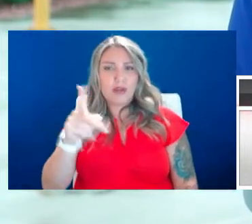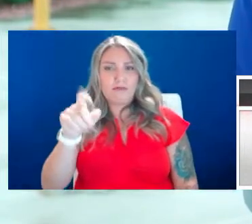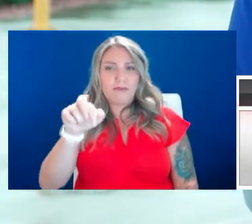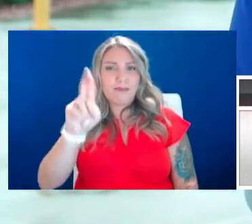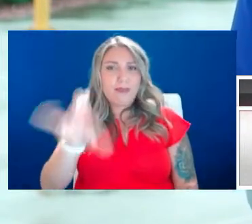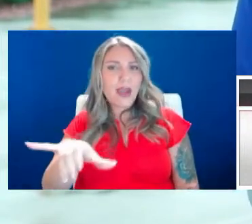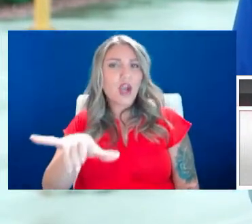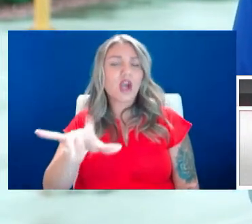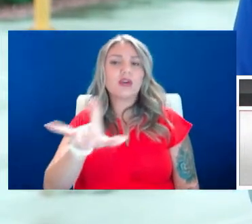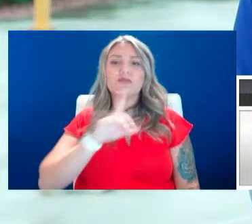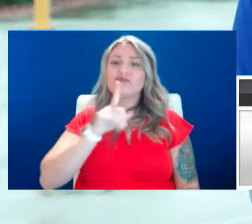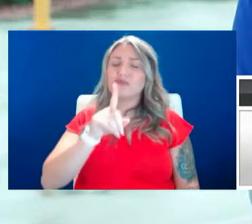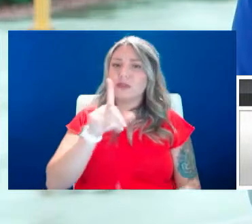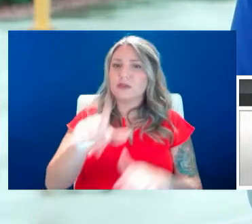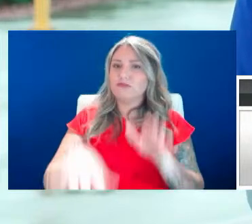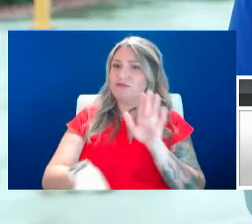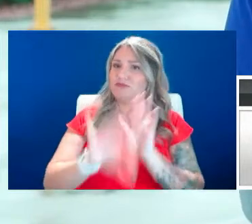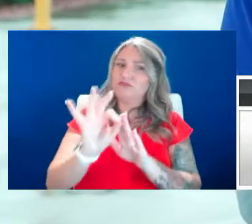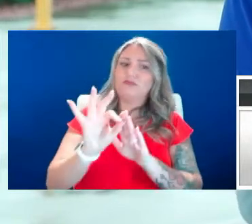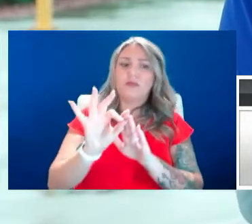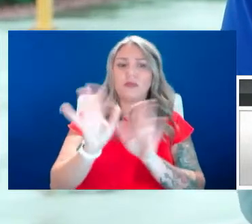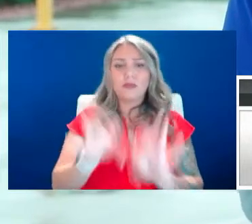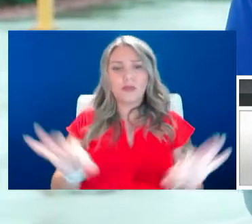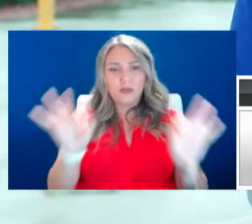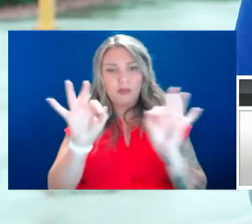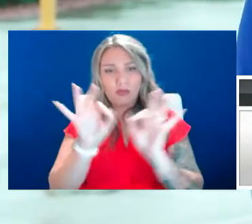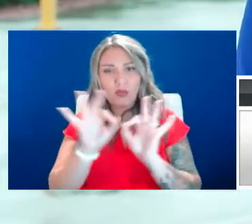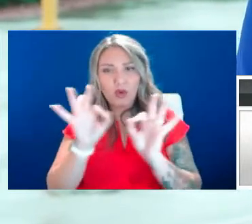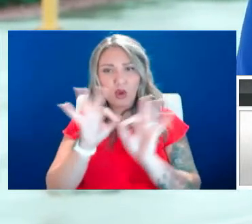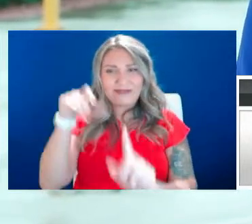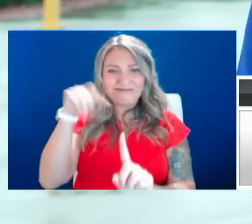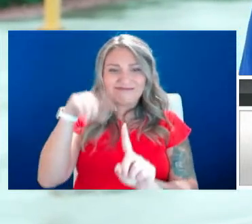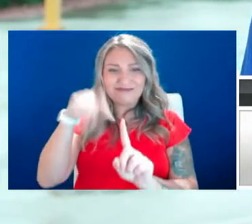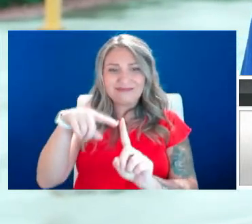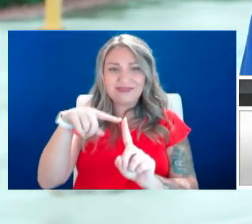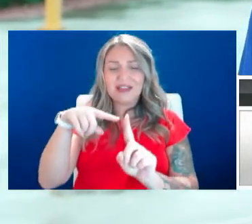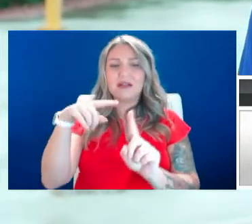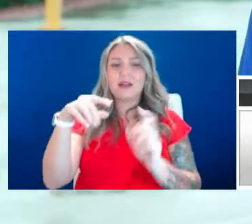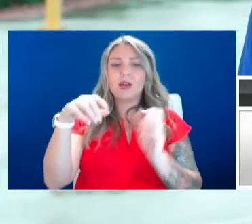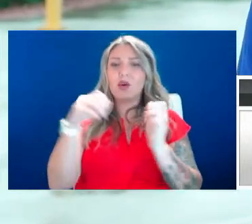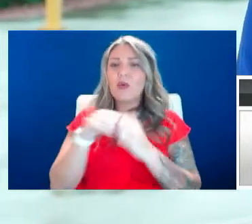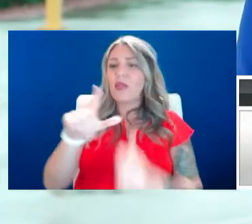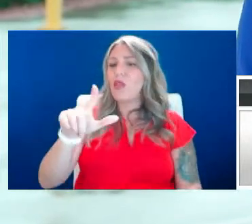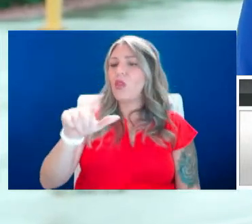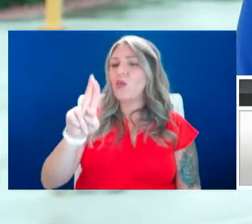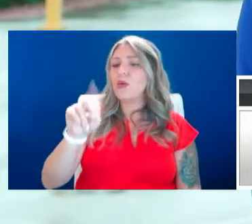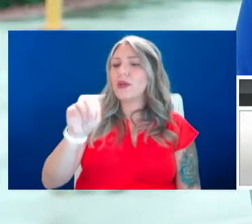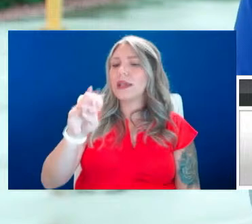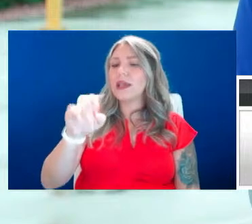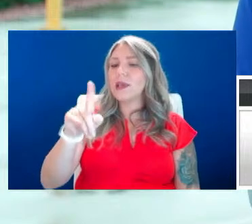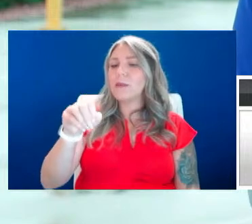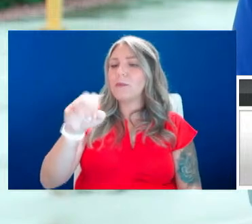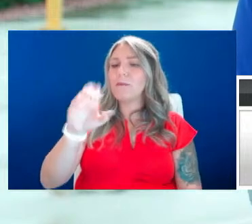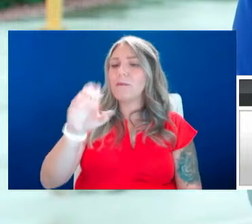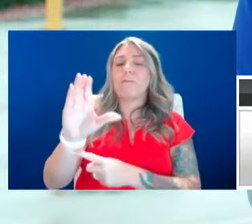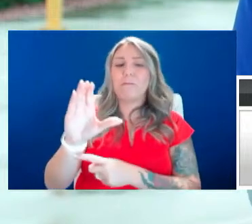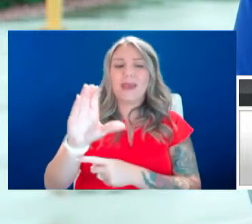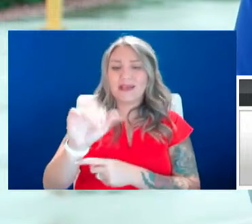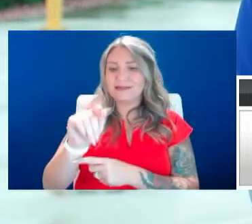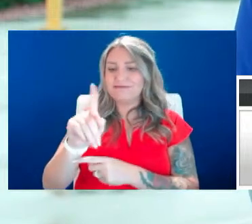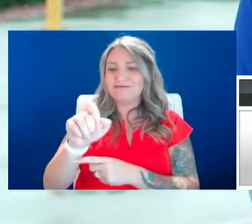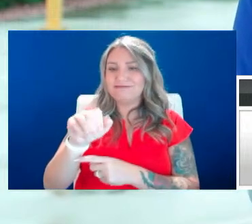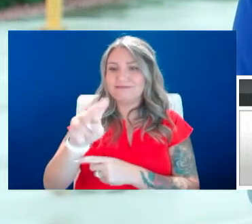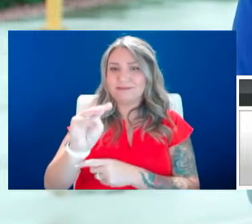really discovered a critically important signaling pathway in leukemic stem cells. And both of those research